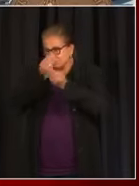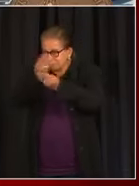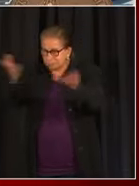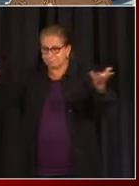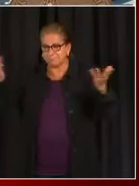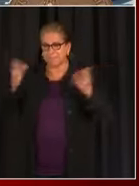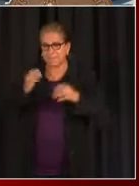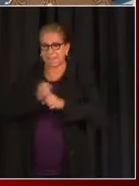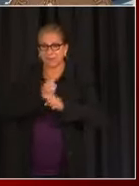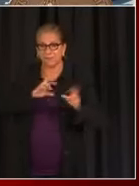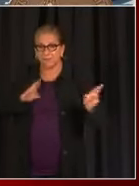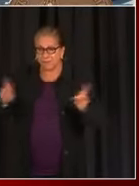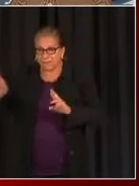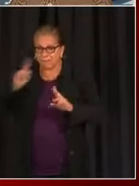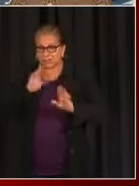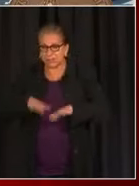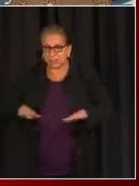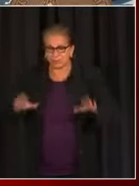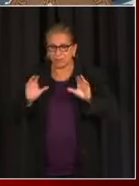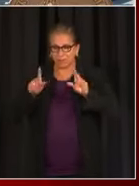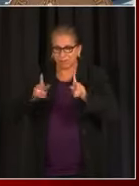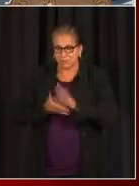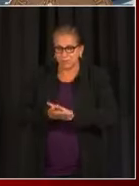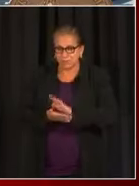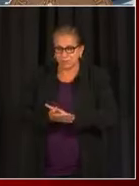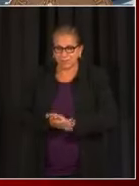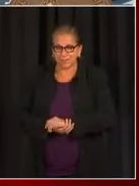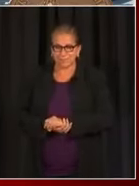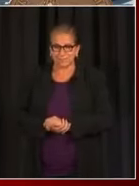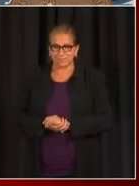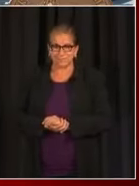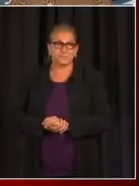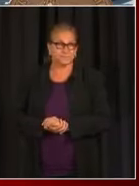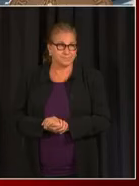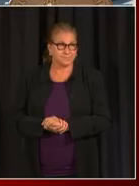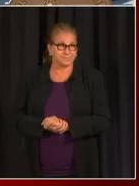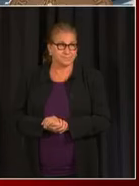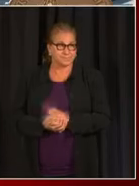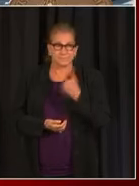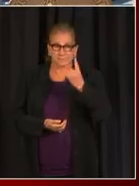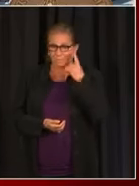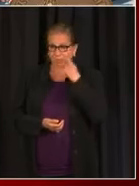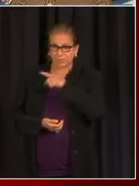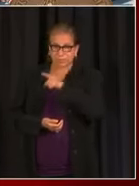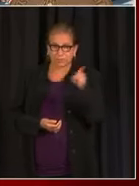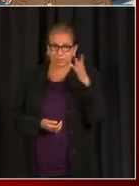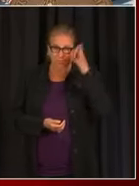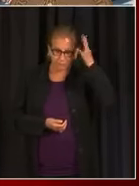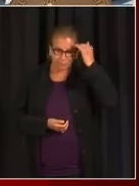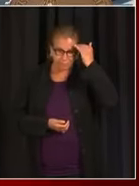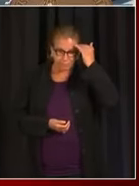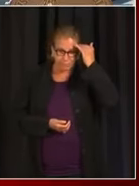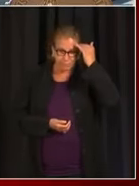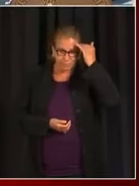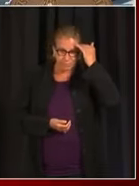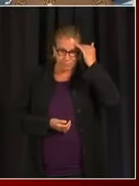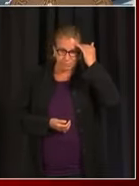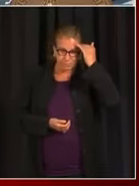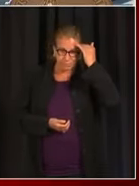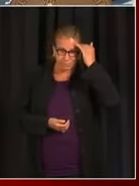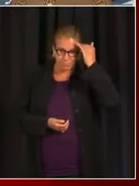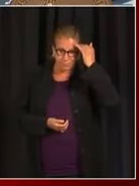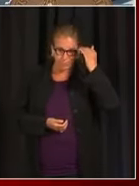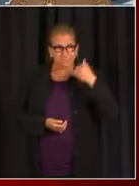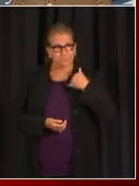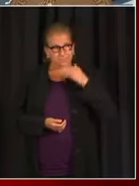be even more important sessions for parents to consider. And I'm going to ask